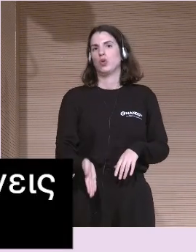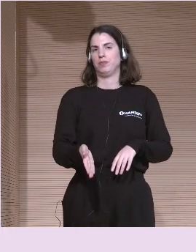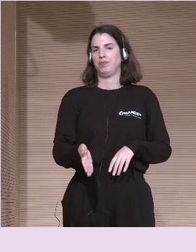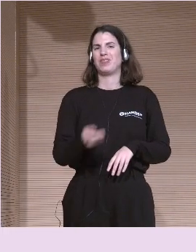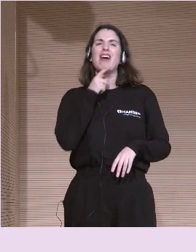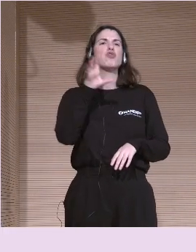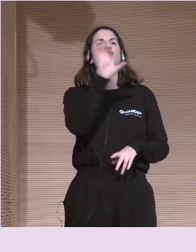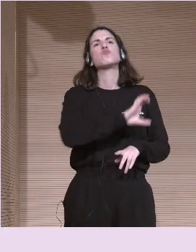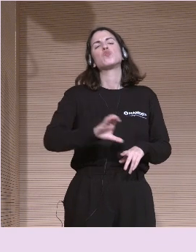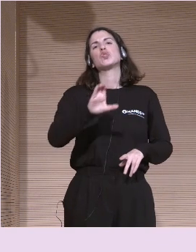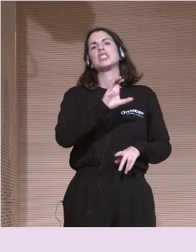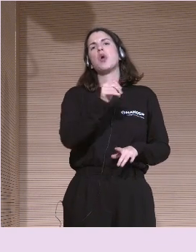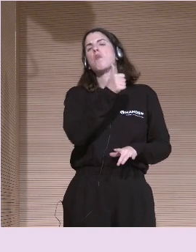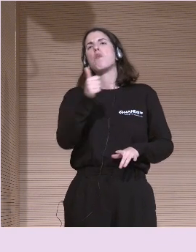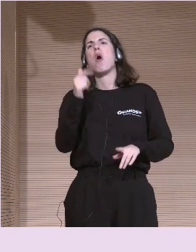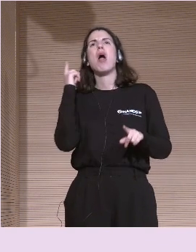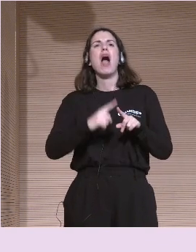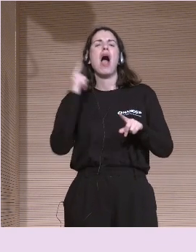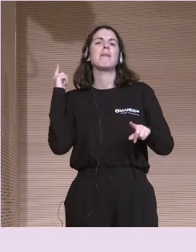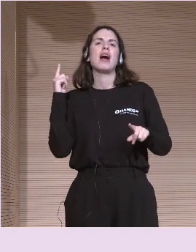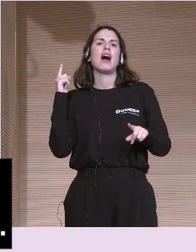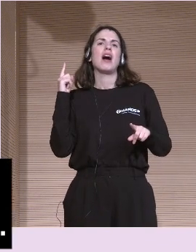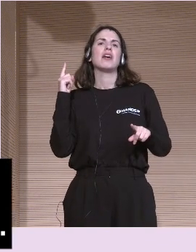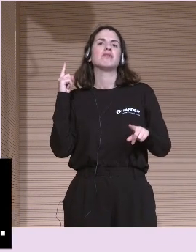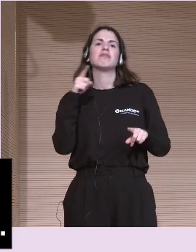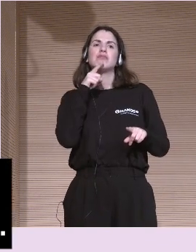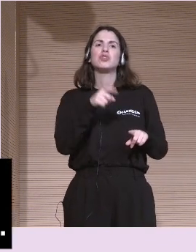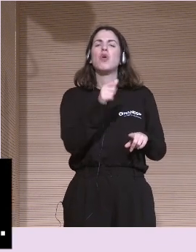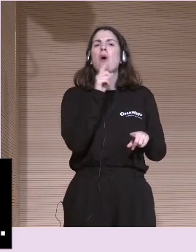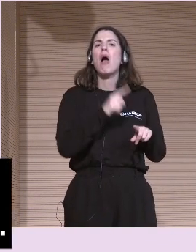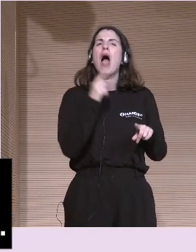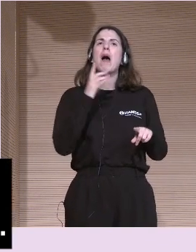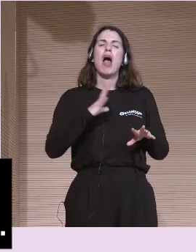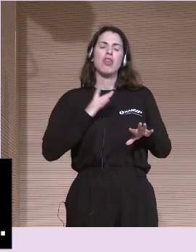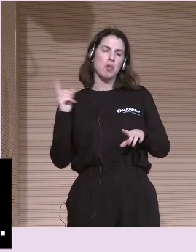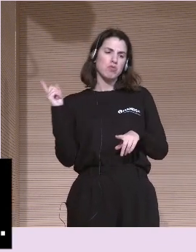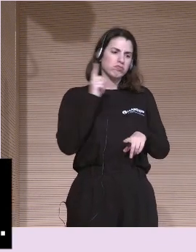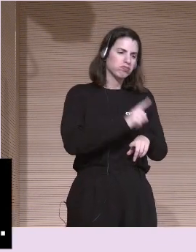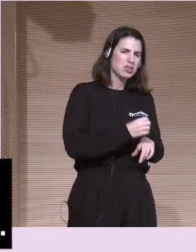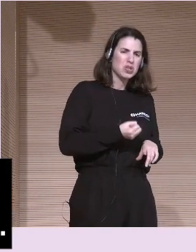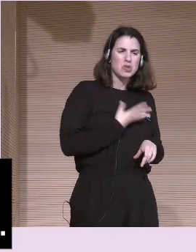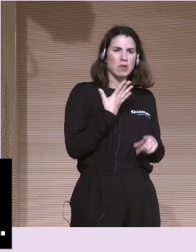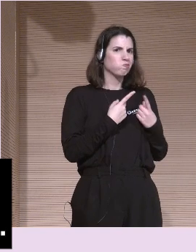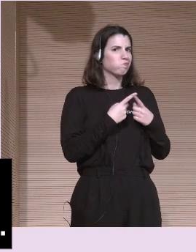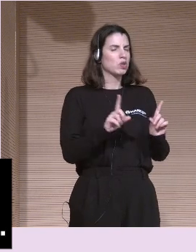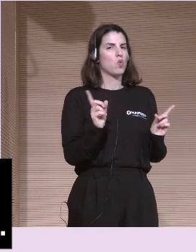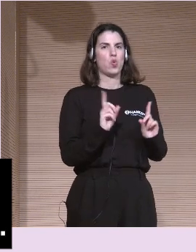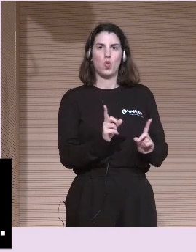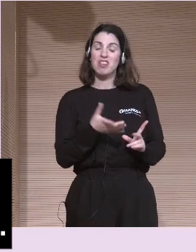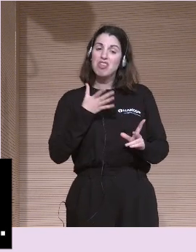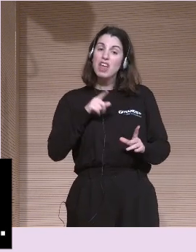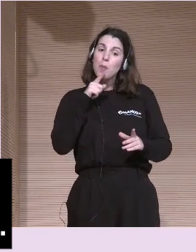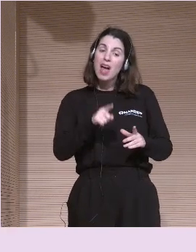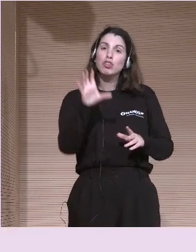so people don't actually feel invited into the conversation. So this museum must feel like it's a museum for you, whoever